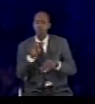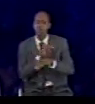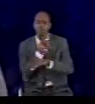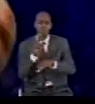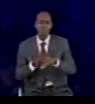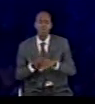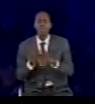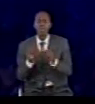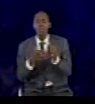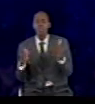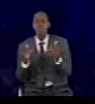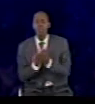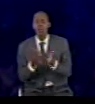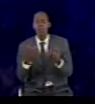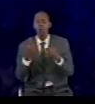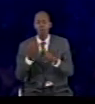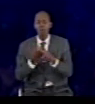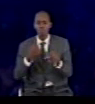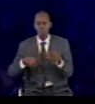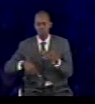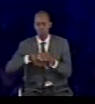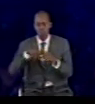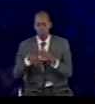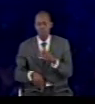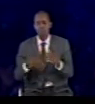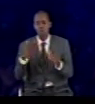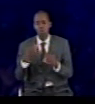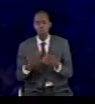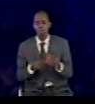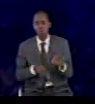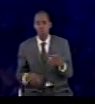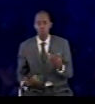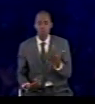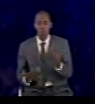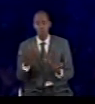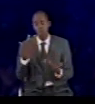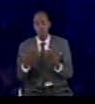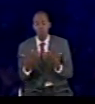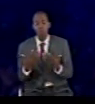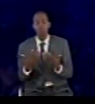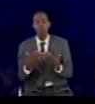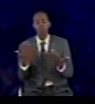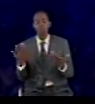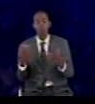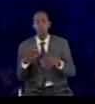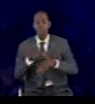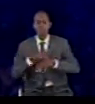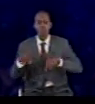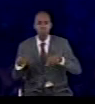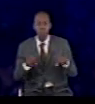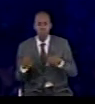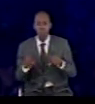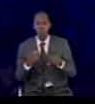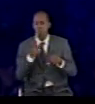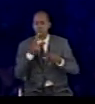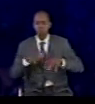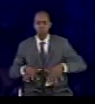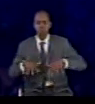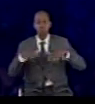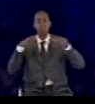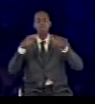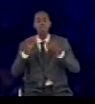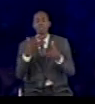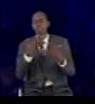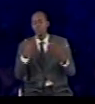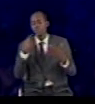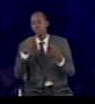comes from the pit of hell wars earthquakes cyclones floods let's talk to the lord and the